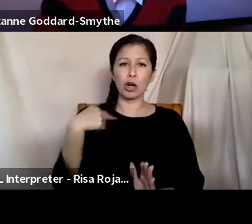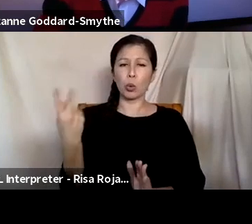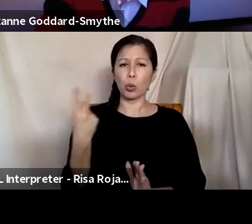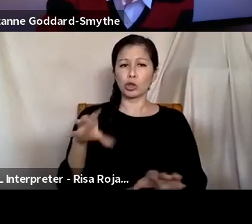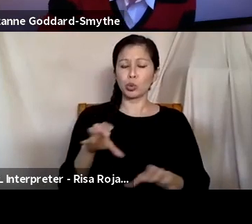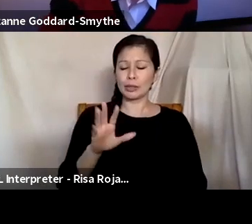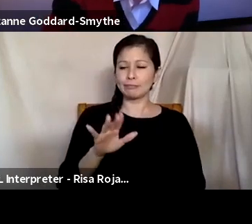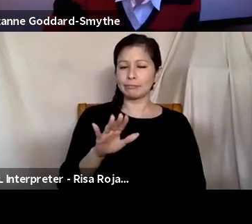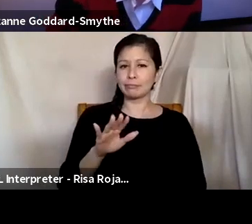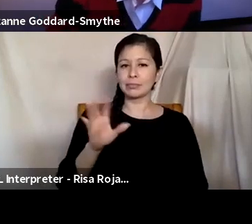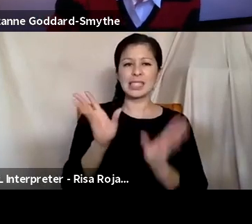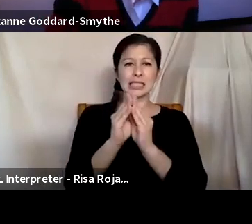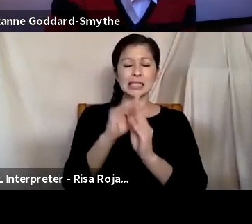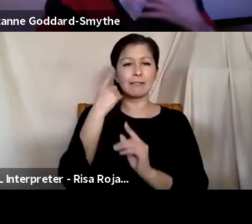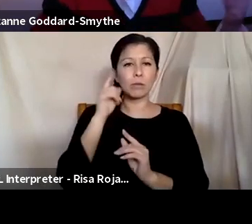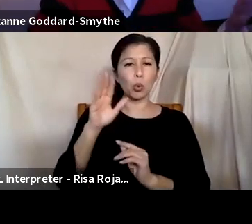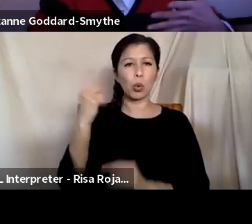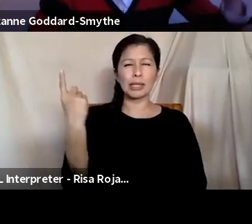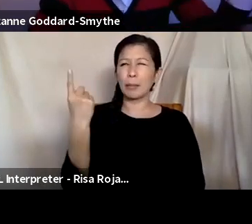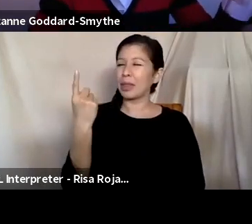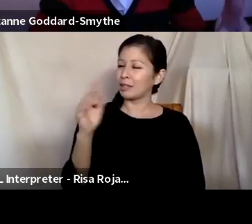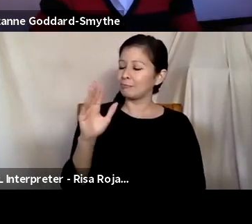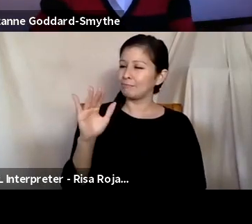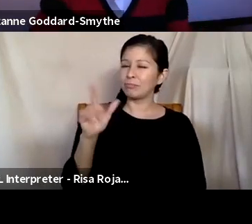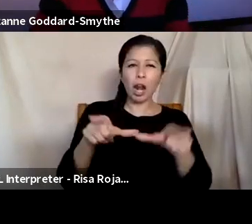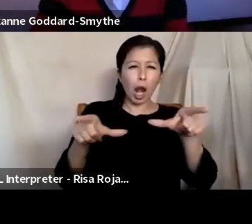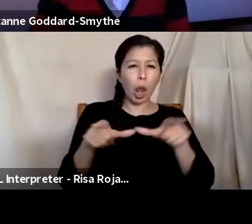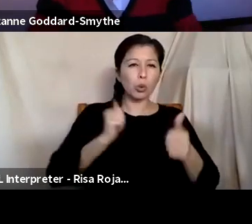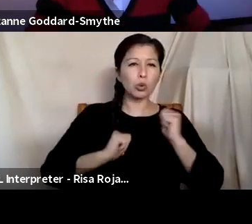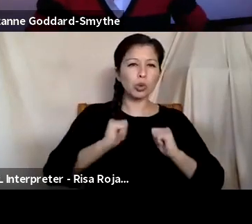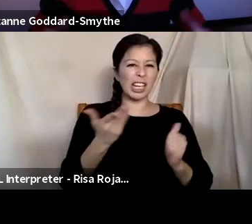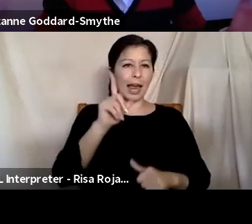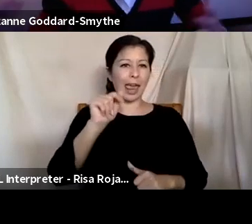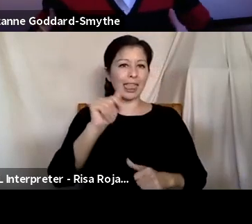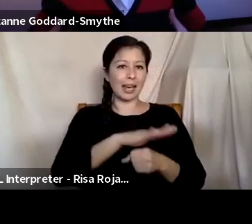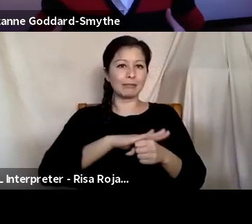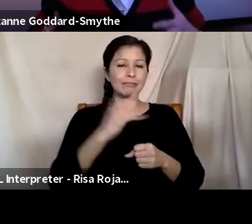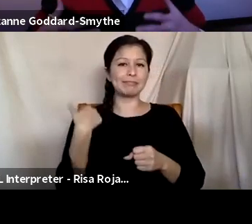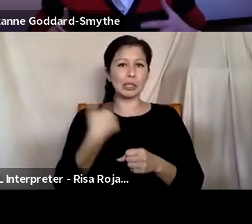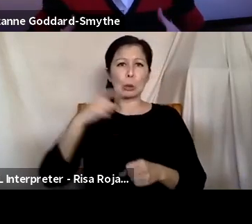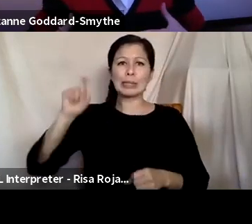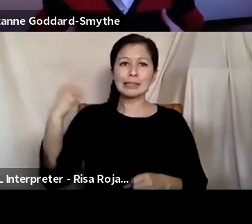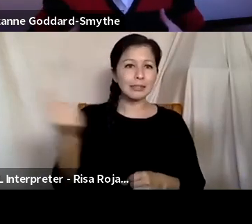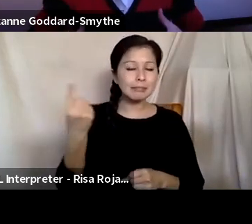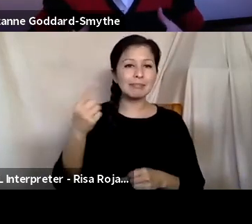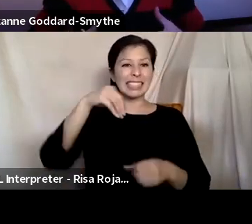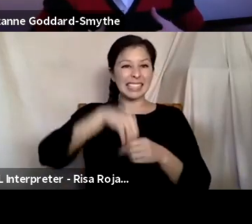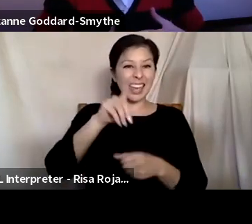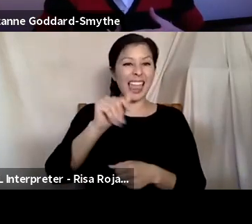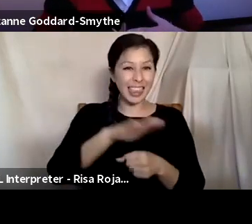doing a session for something, a local show in Los Angeles, and we really needed somebody in